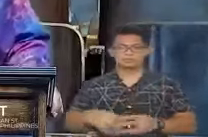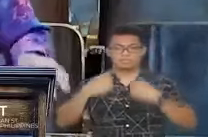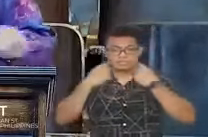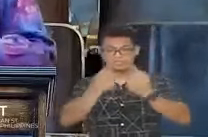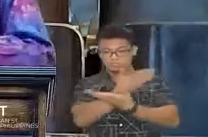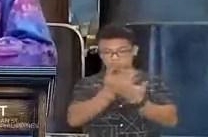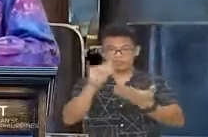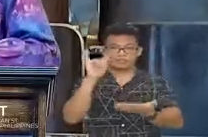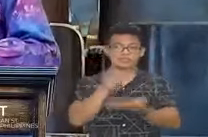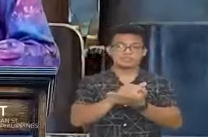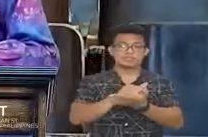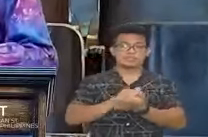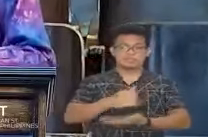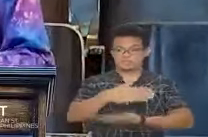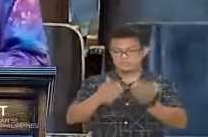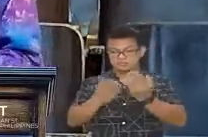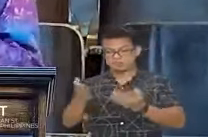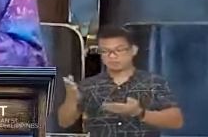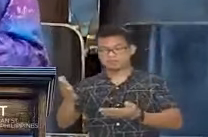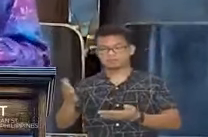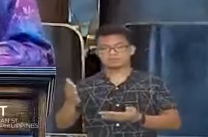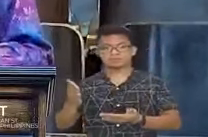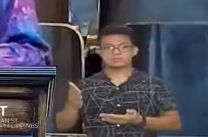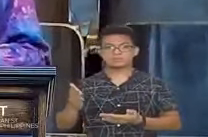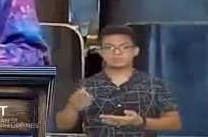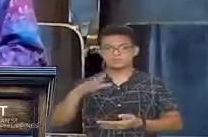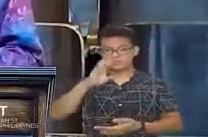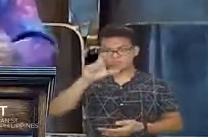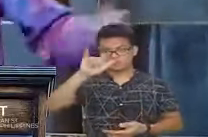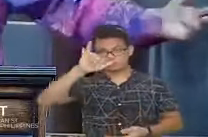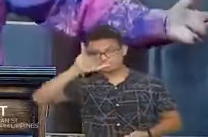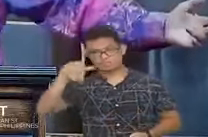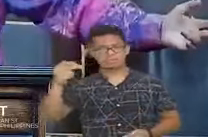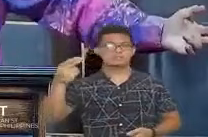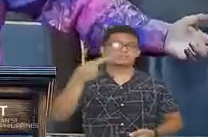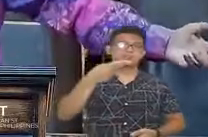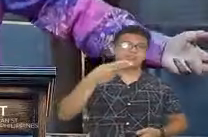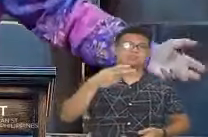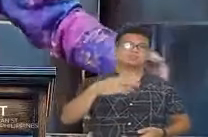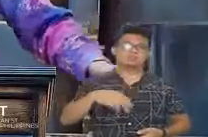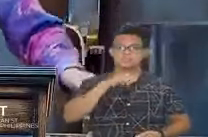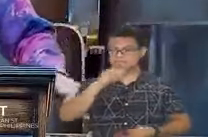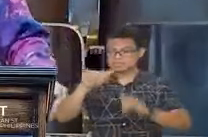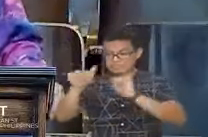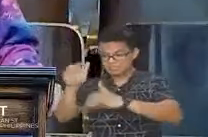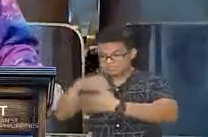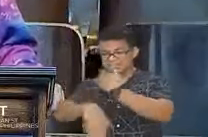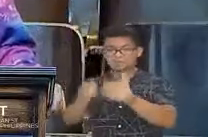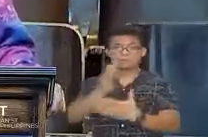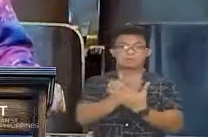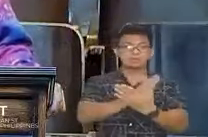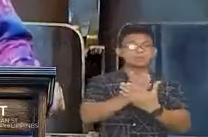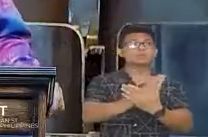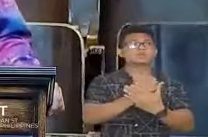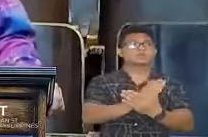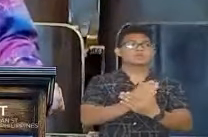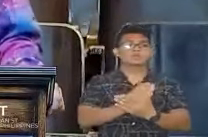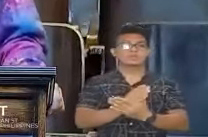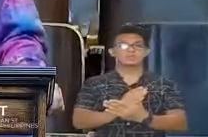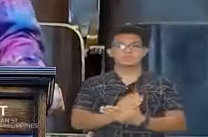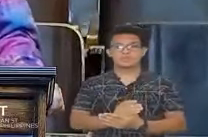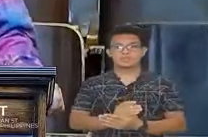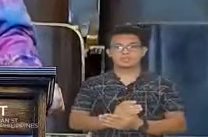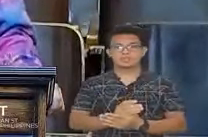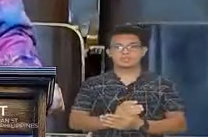And I tell you, this is something that hey, Elijah said, don't sit on the fence. You